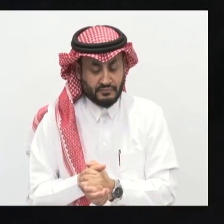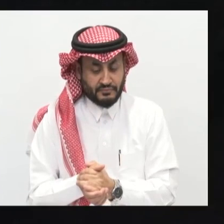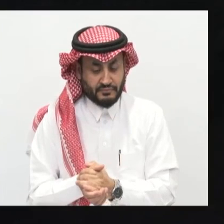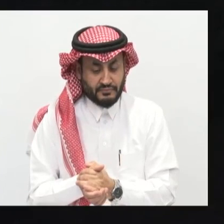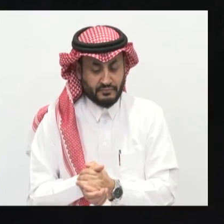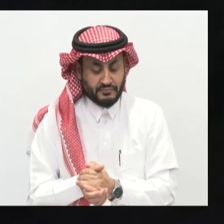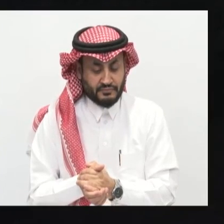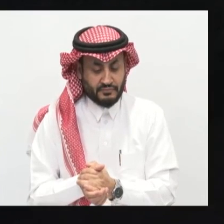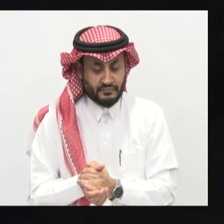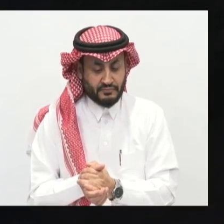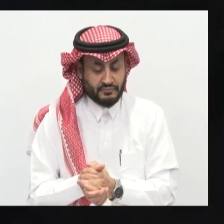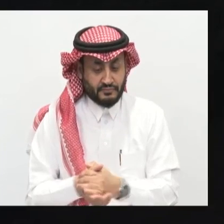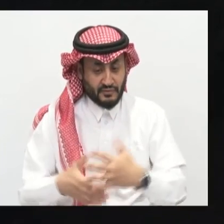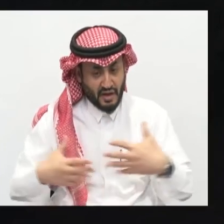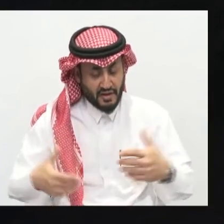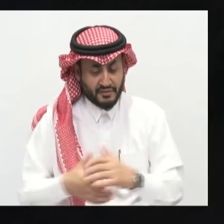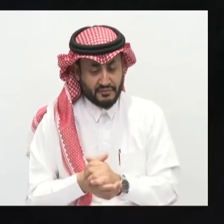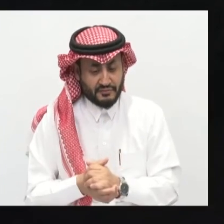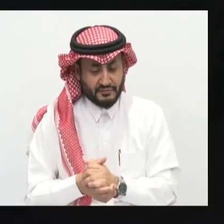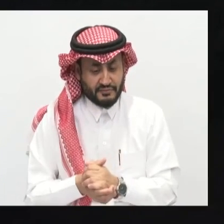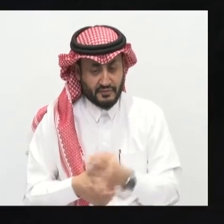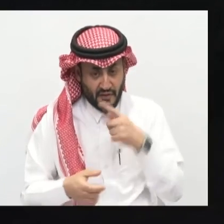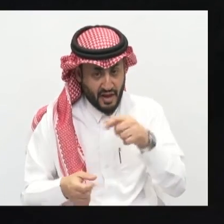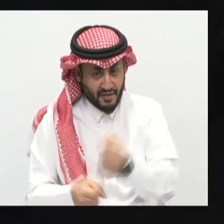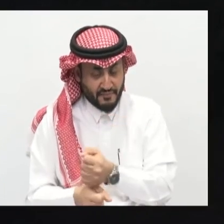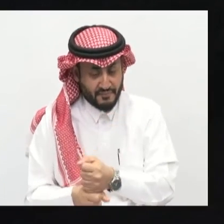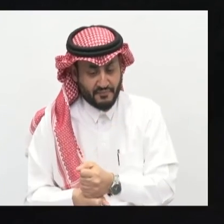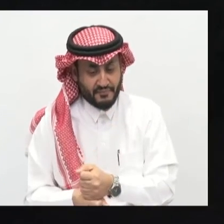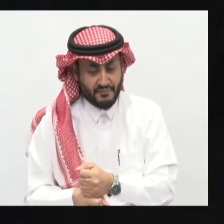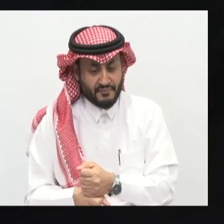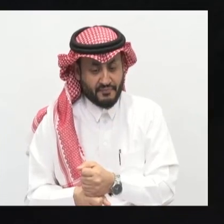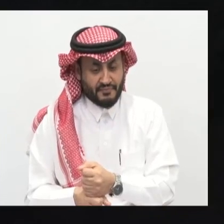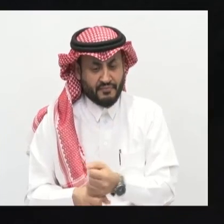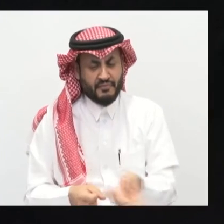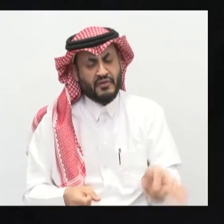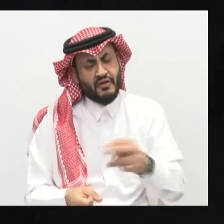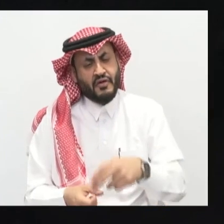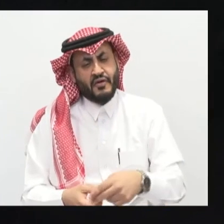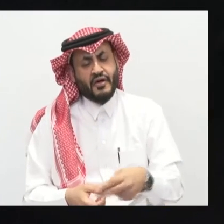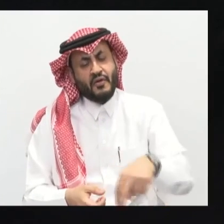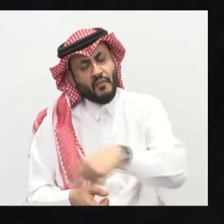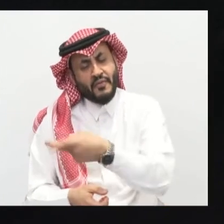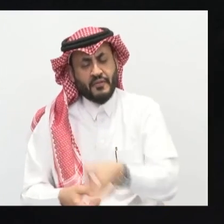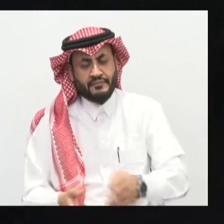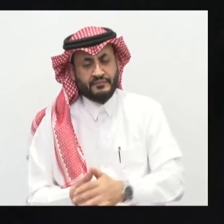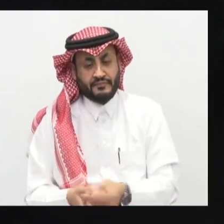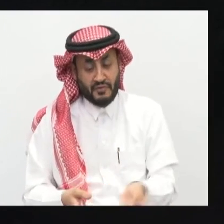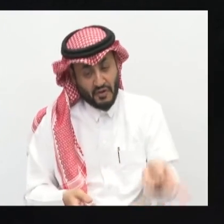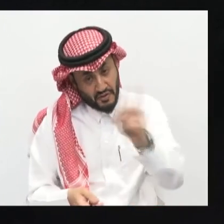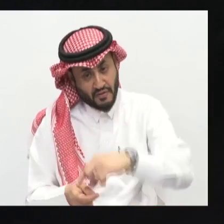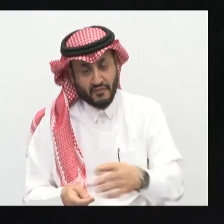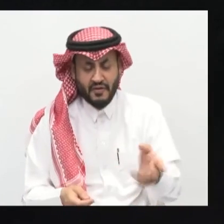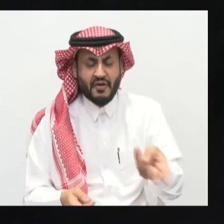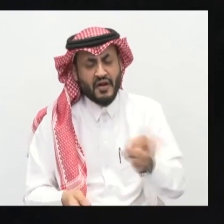something. Sometimes if you're happy that something is happening, this something will come and it will go. And then you're going to look for something else